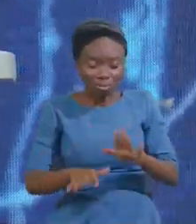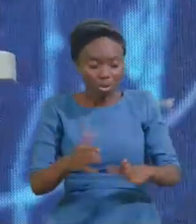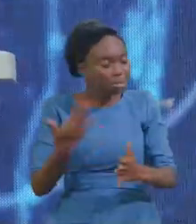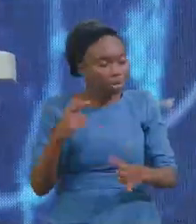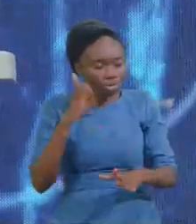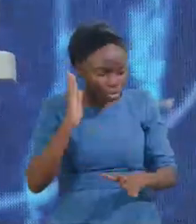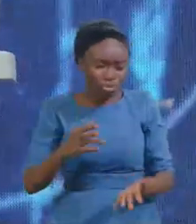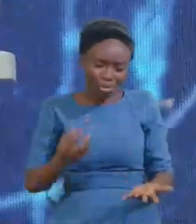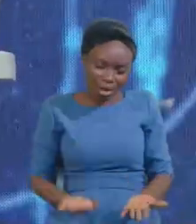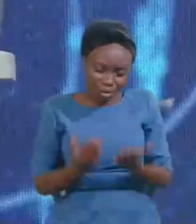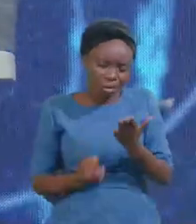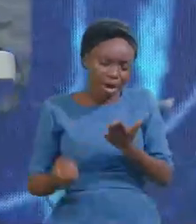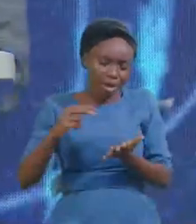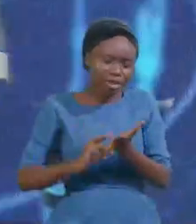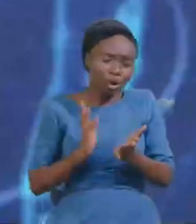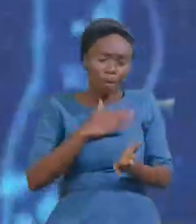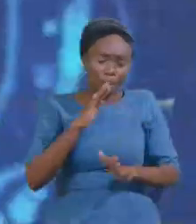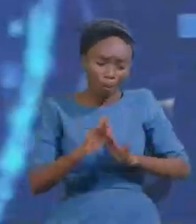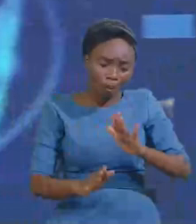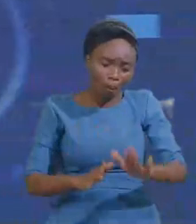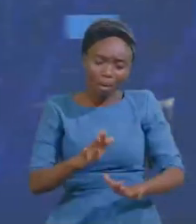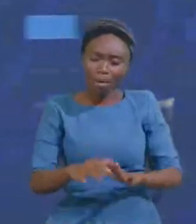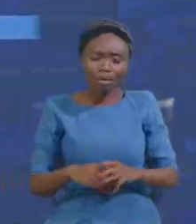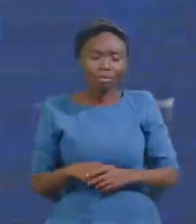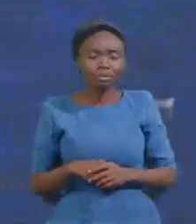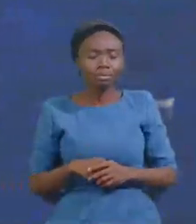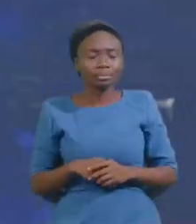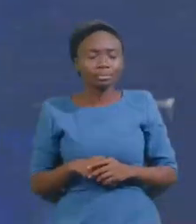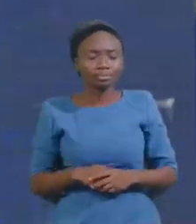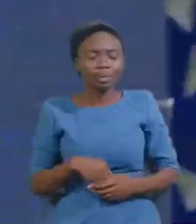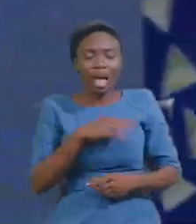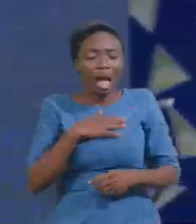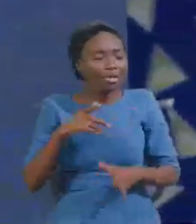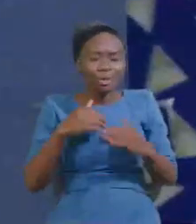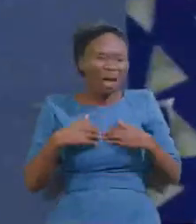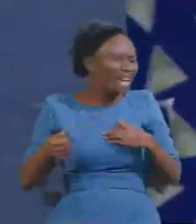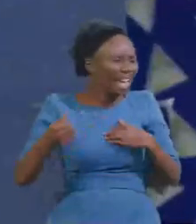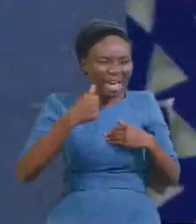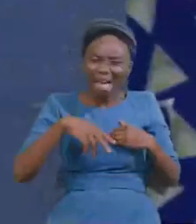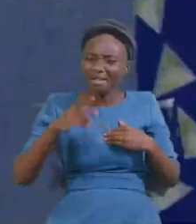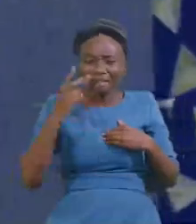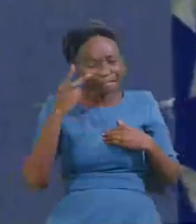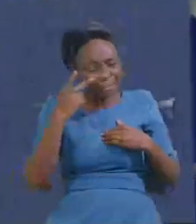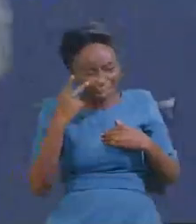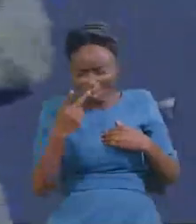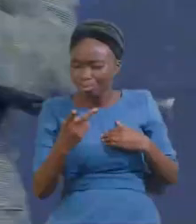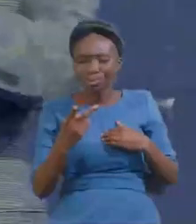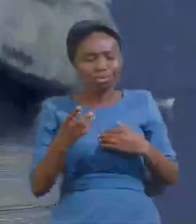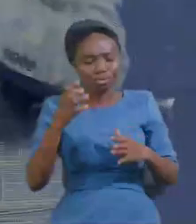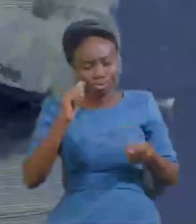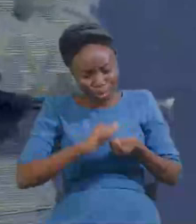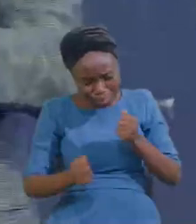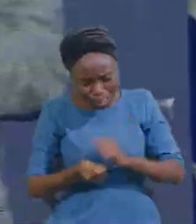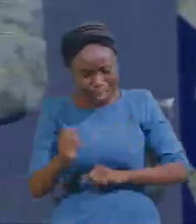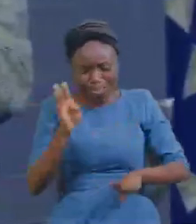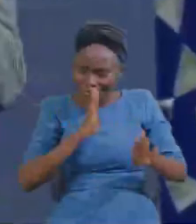couldn't walk before, you rise up and walk. and you had any visible infirmity or